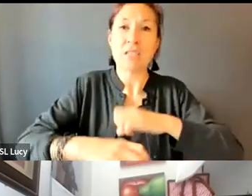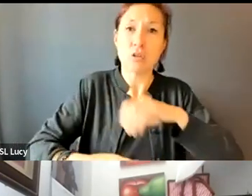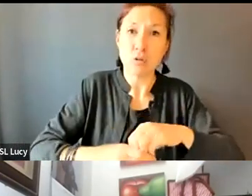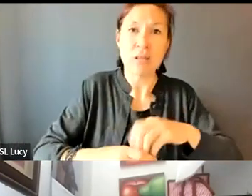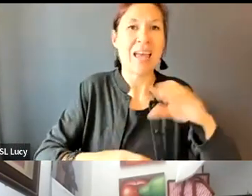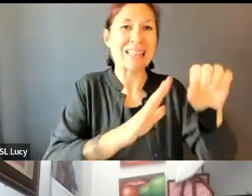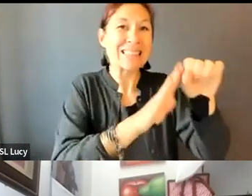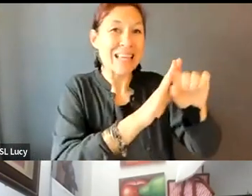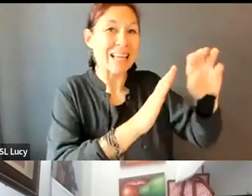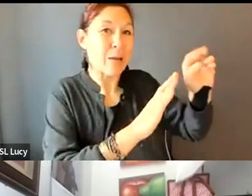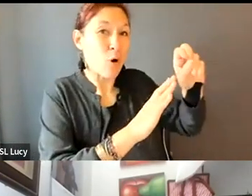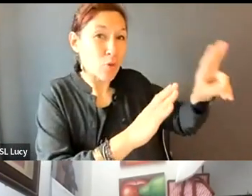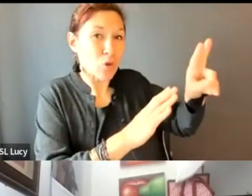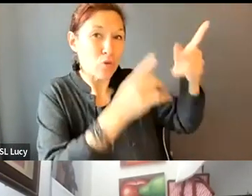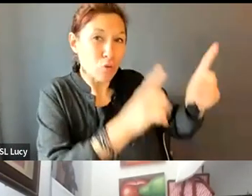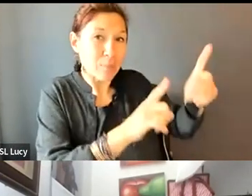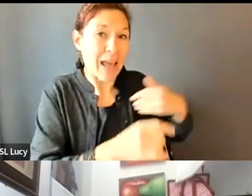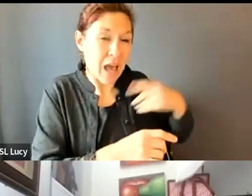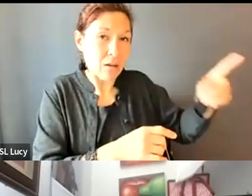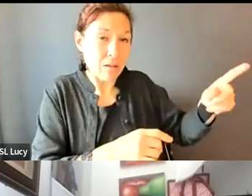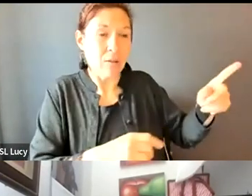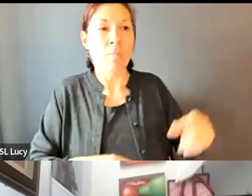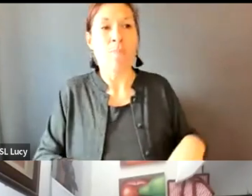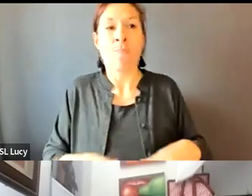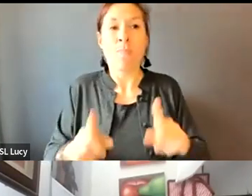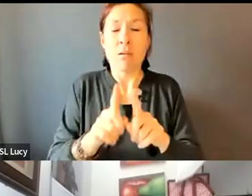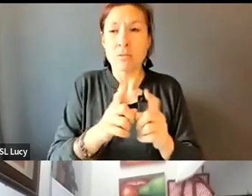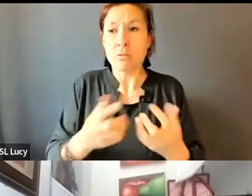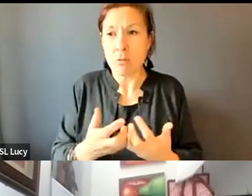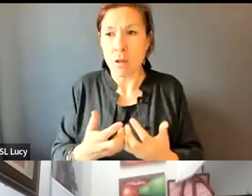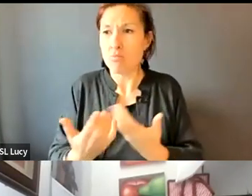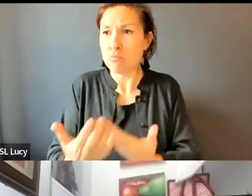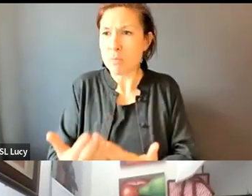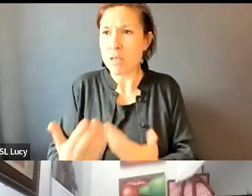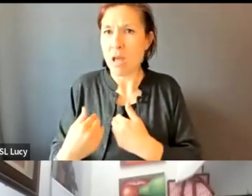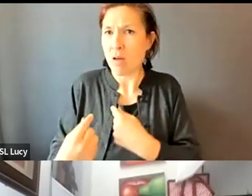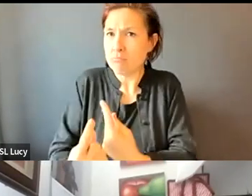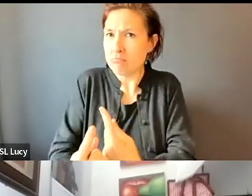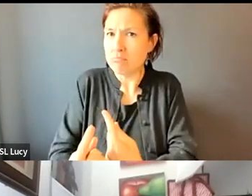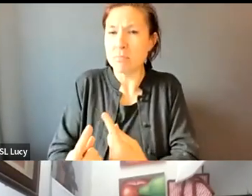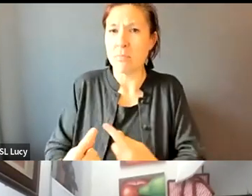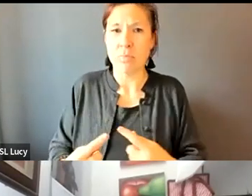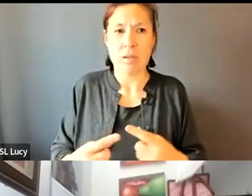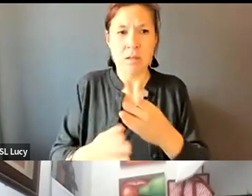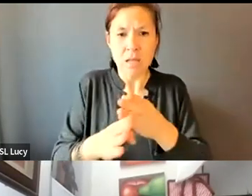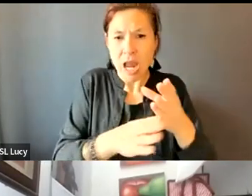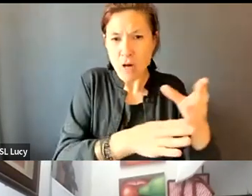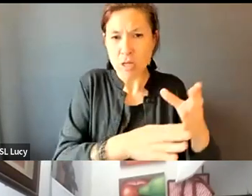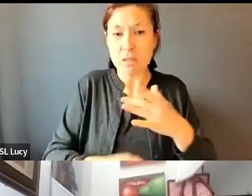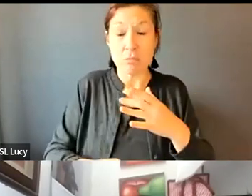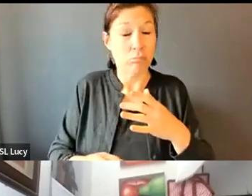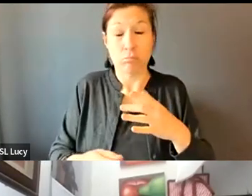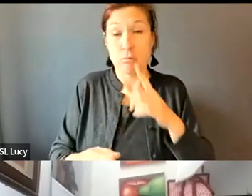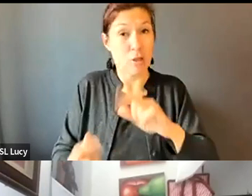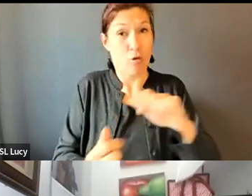the state and aligns with the recommendations that have been made in areas that we're all concerned